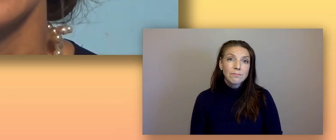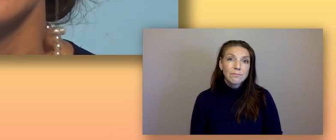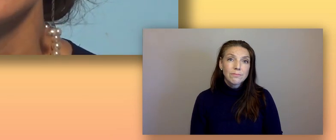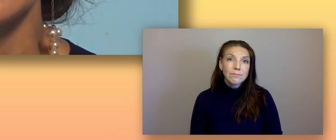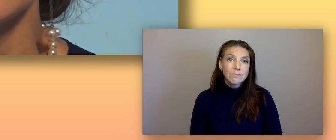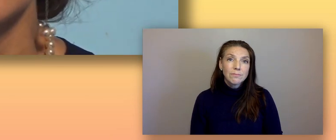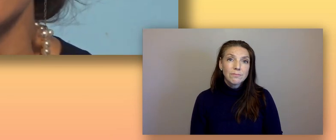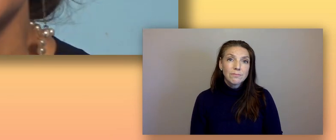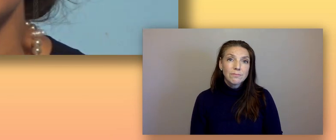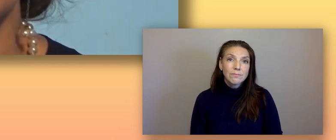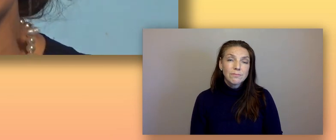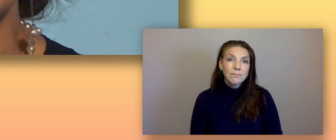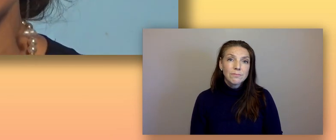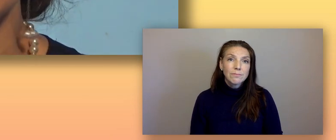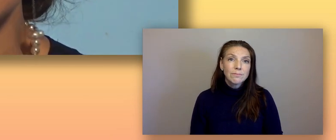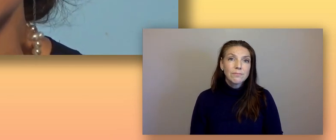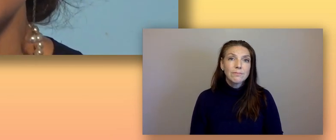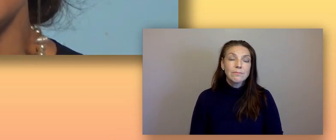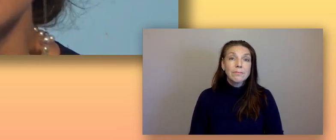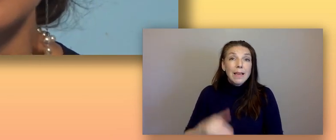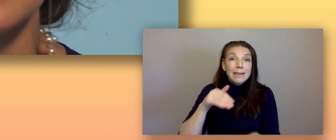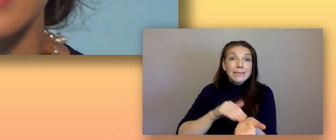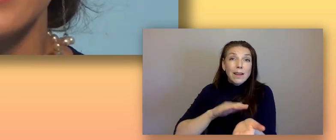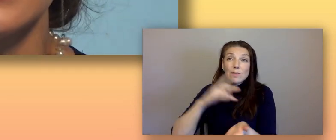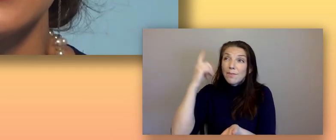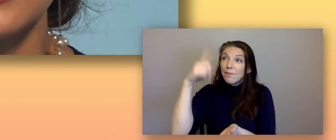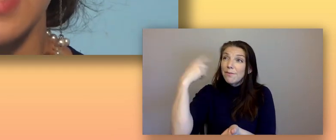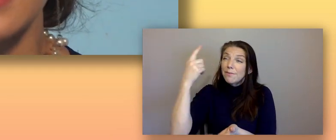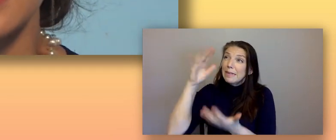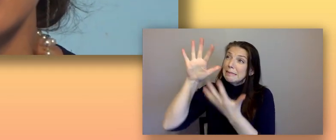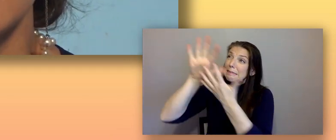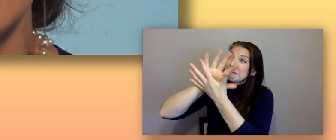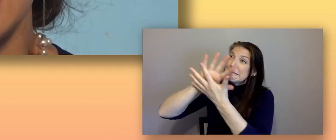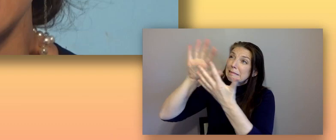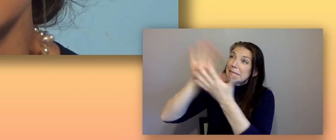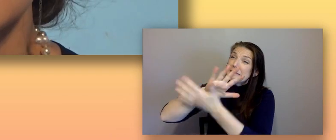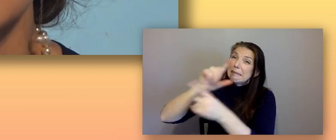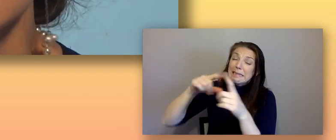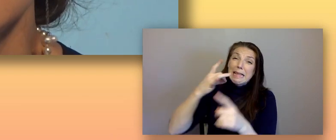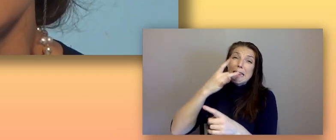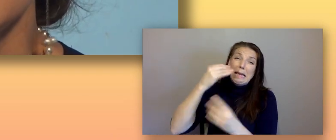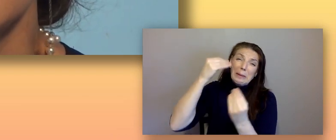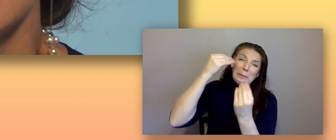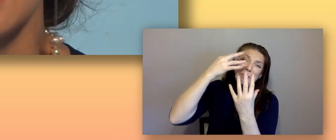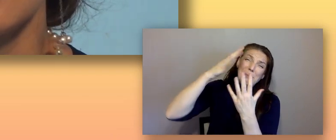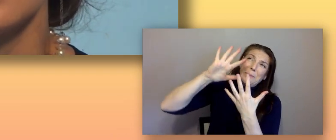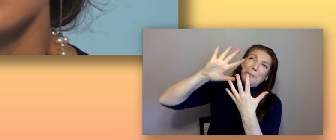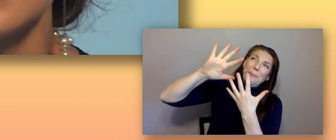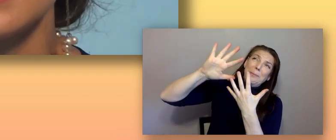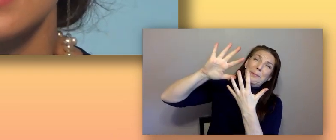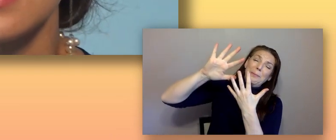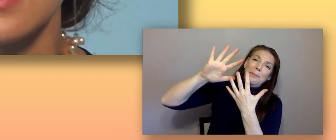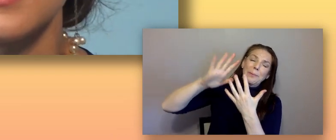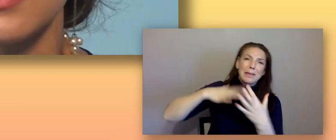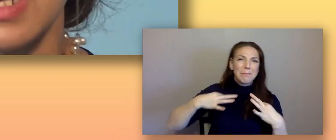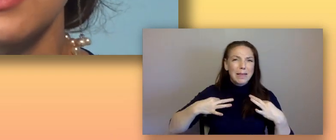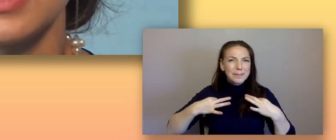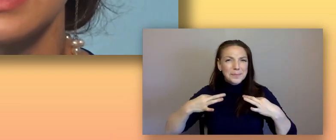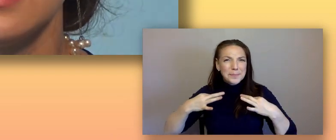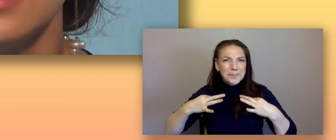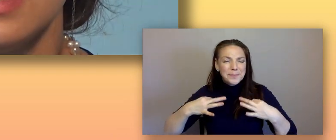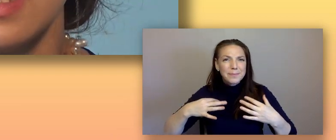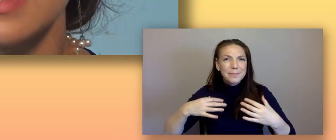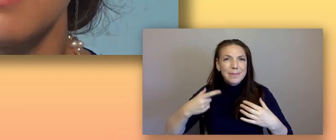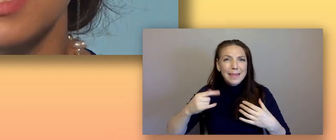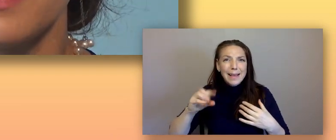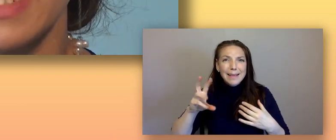We cannot see the doctors' faces because the light is shining in our eyes. The gown is thin and